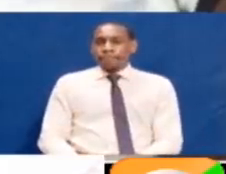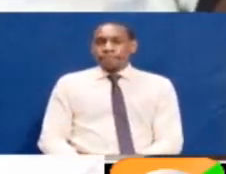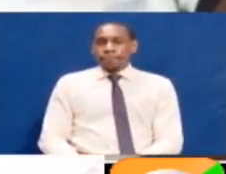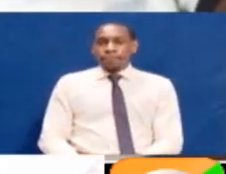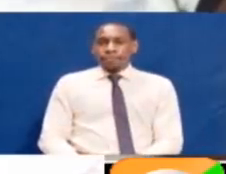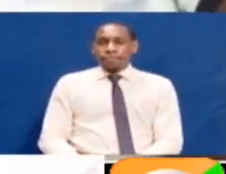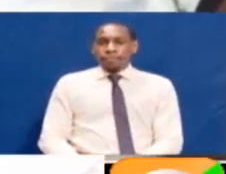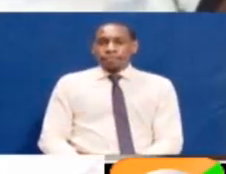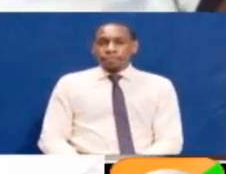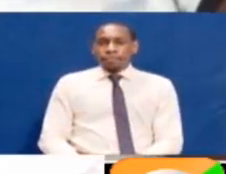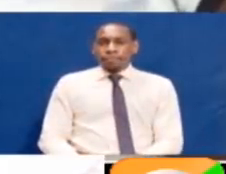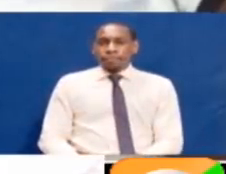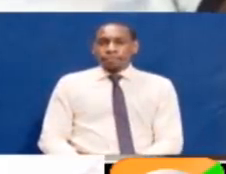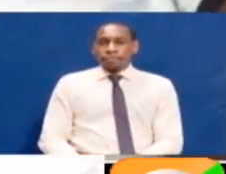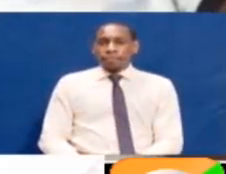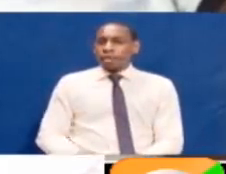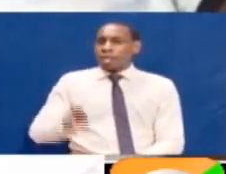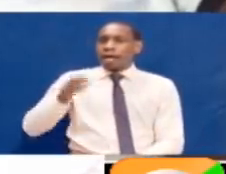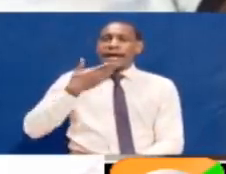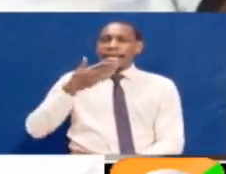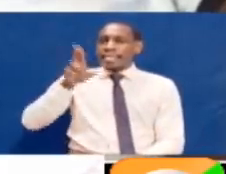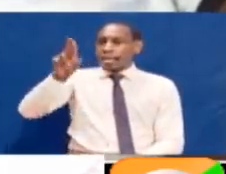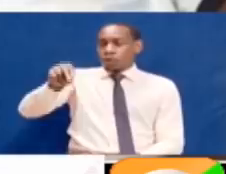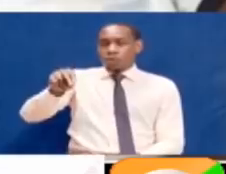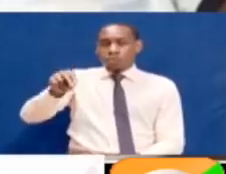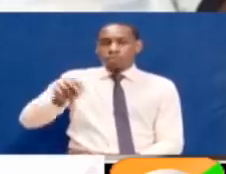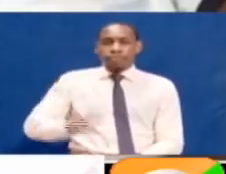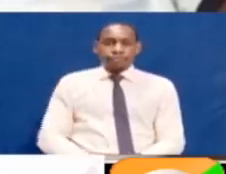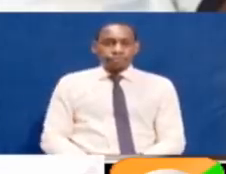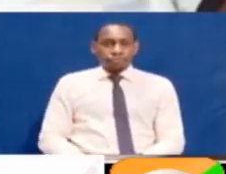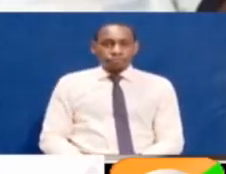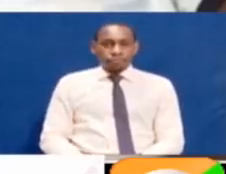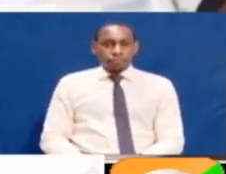I'll rather say a no. You'll say no.